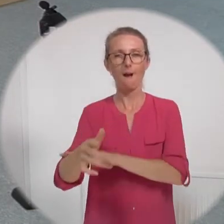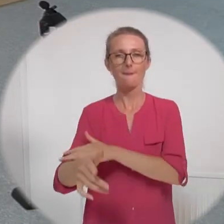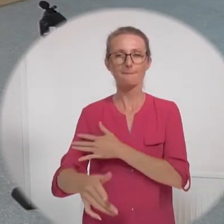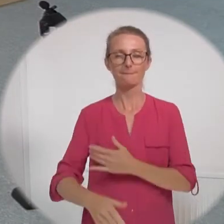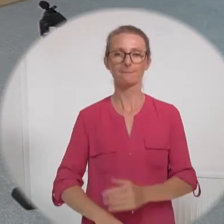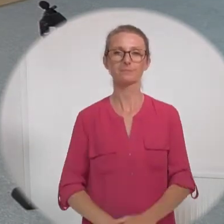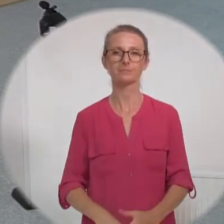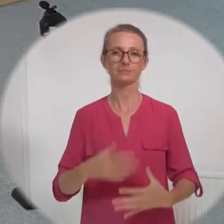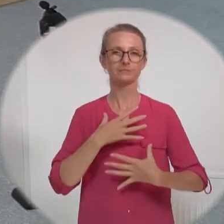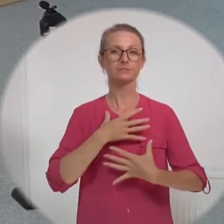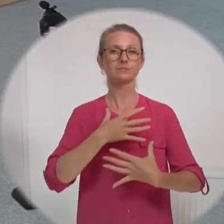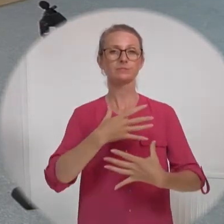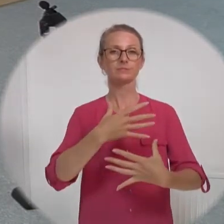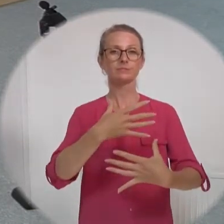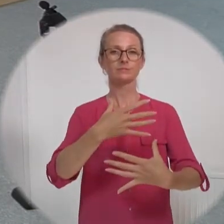Breathe in and out.